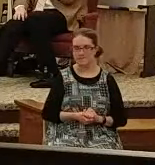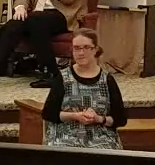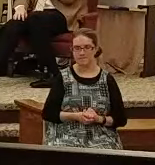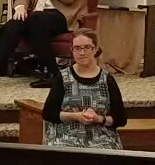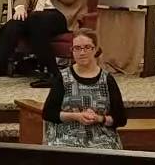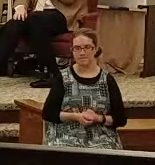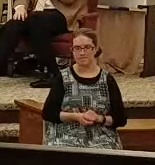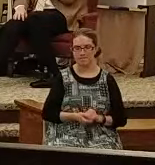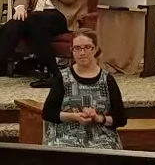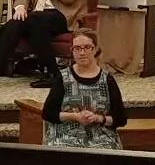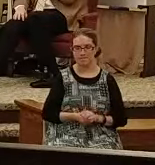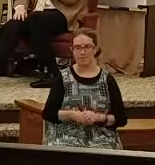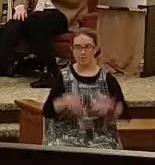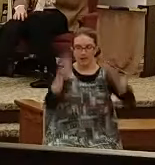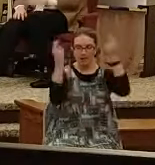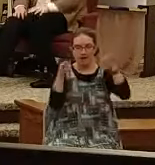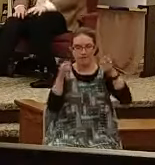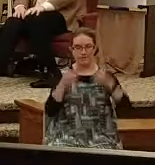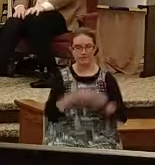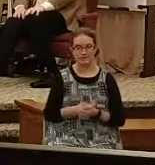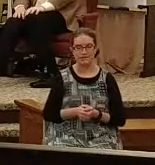And so what happens?